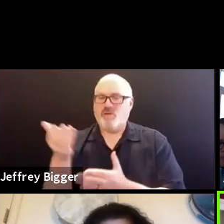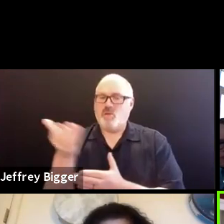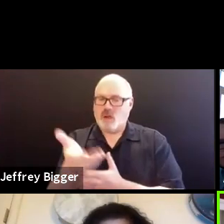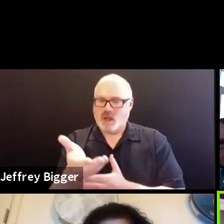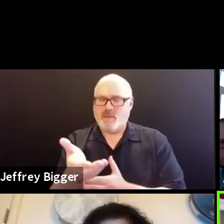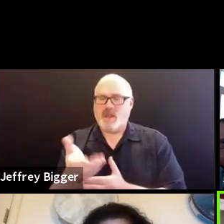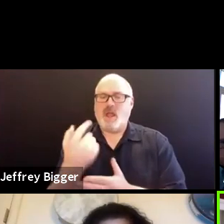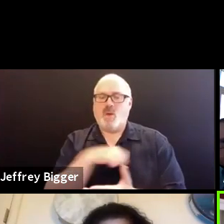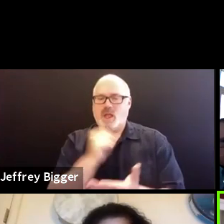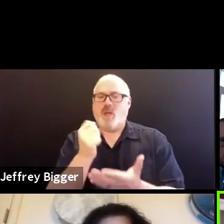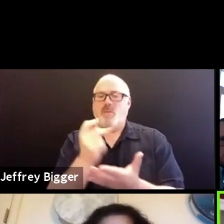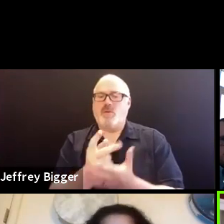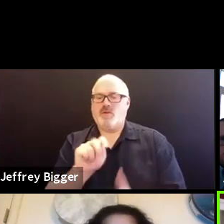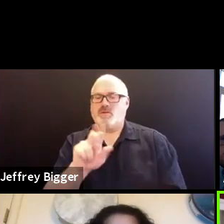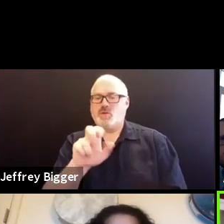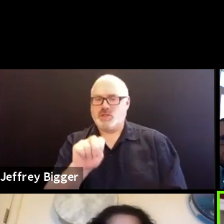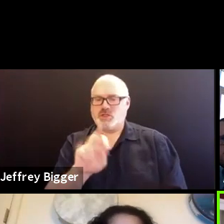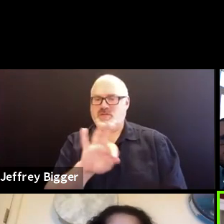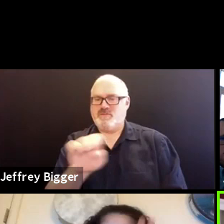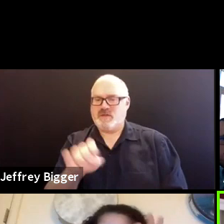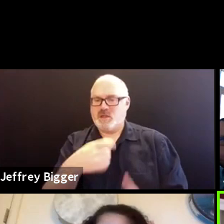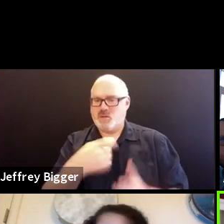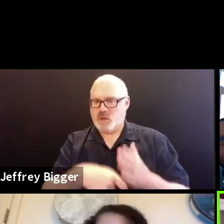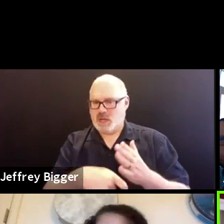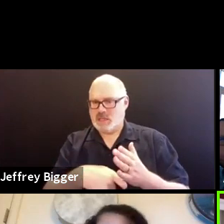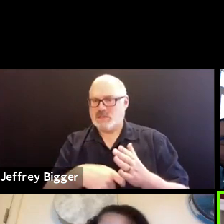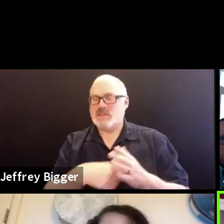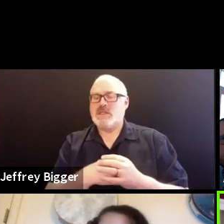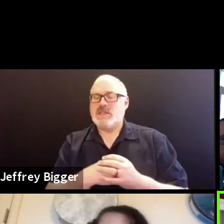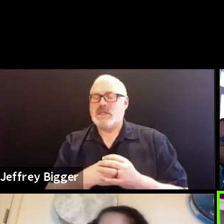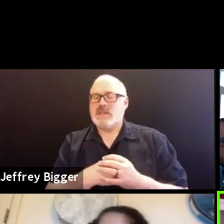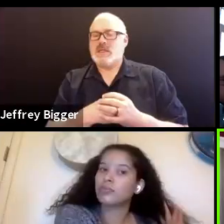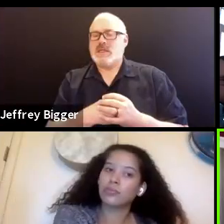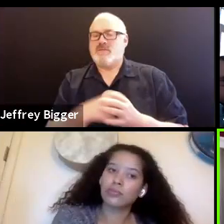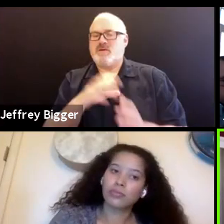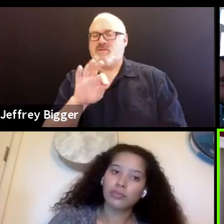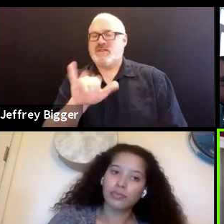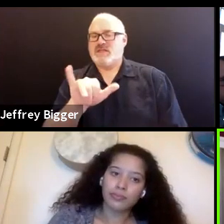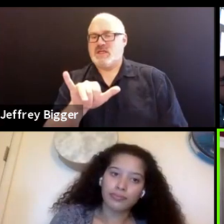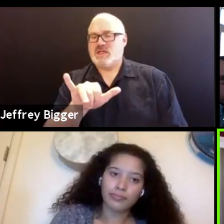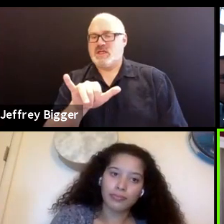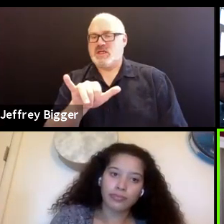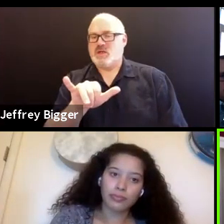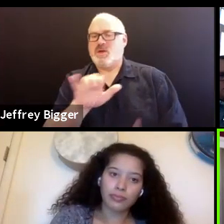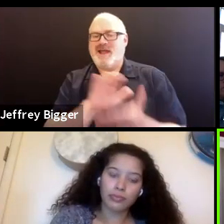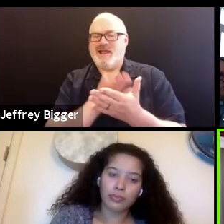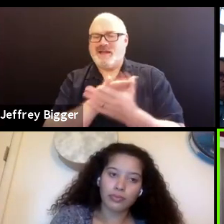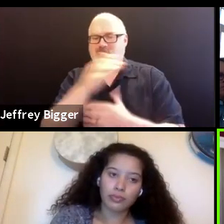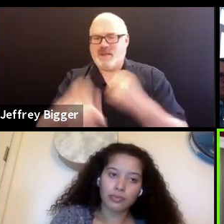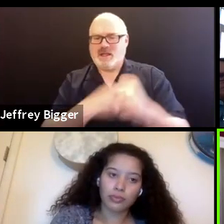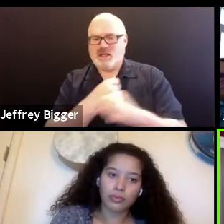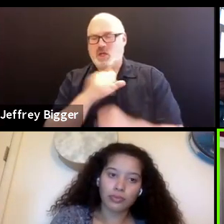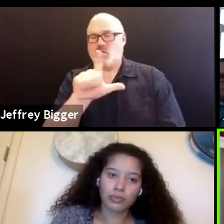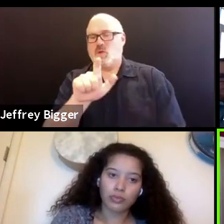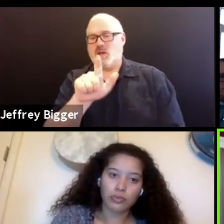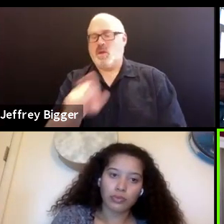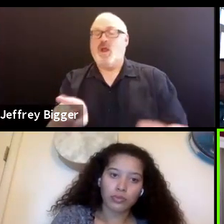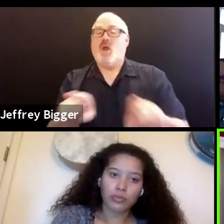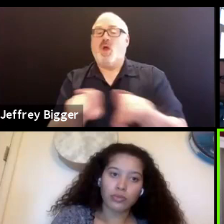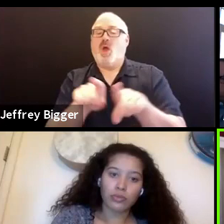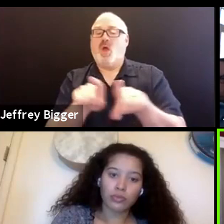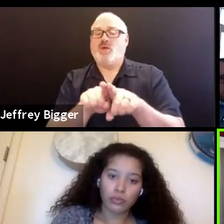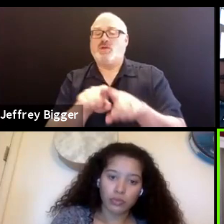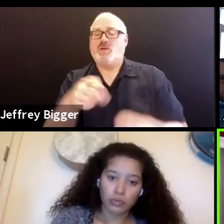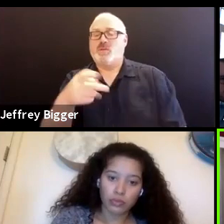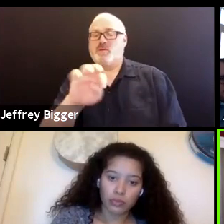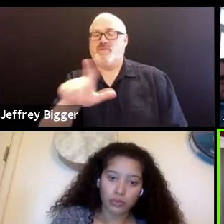we approve the tuition and fee rates for fiscal year or academic year 21 and the